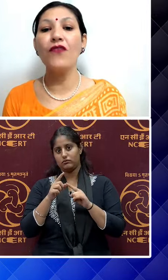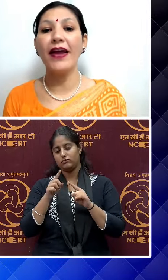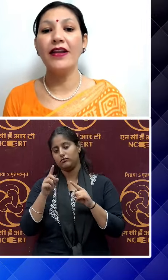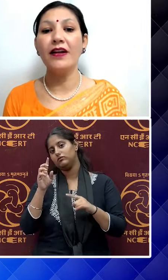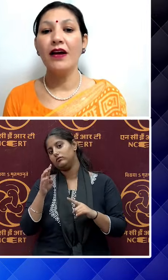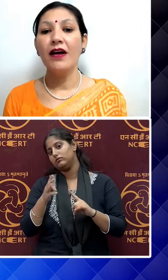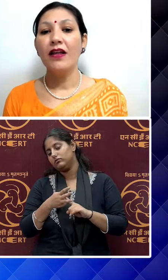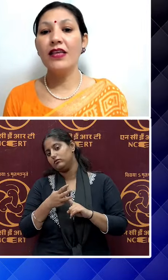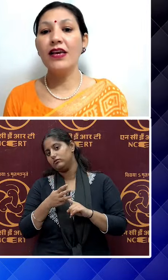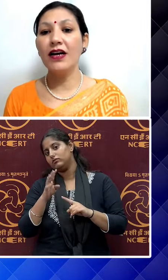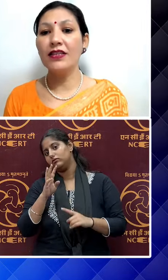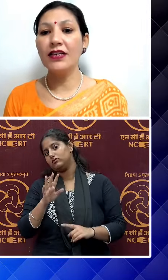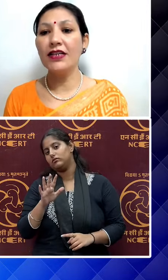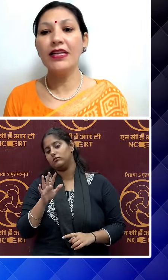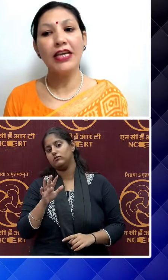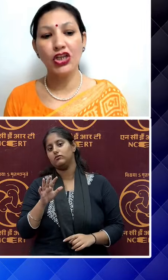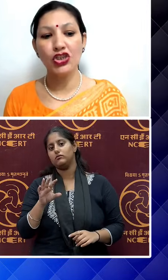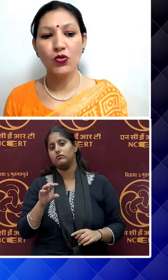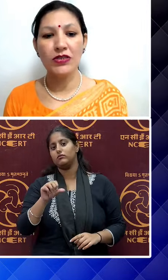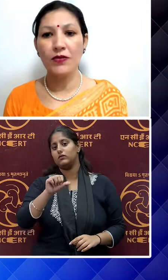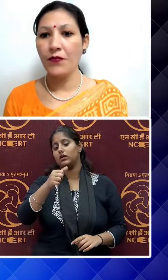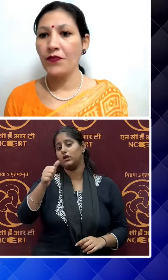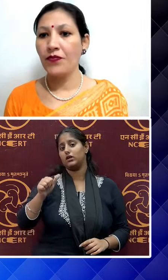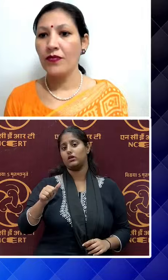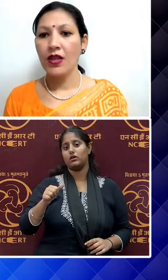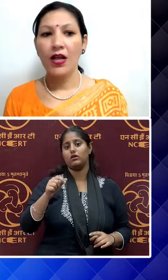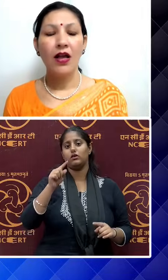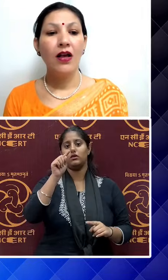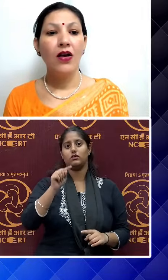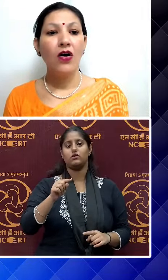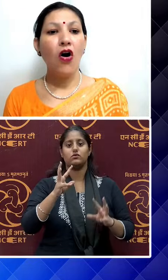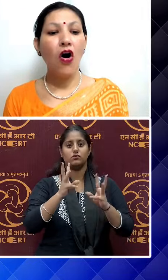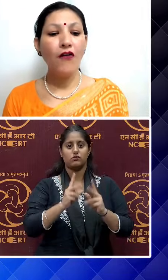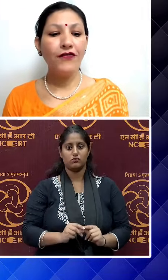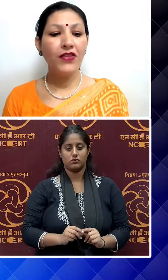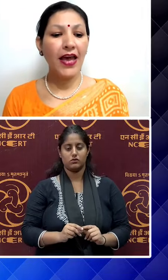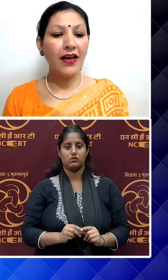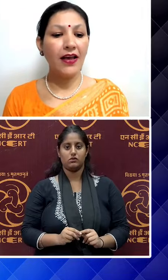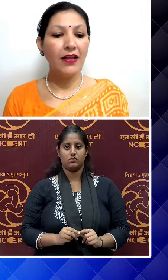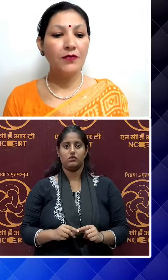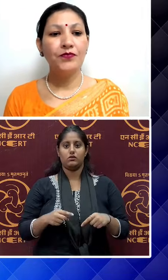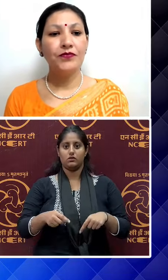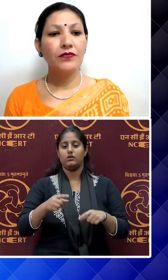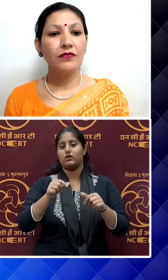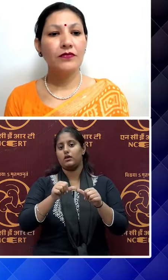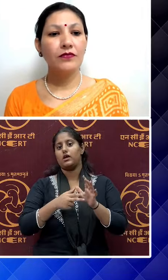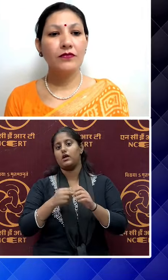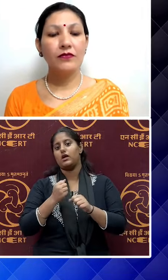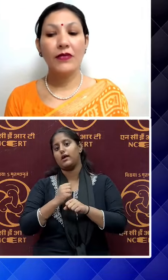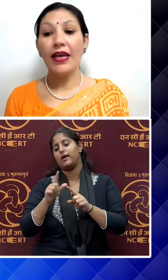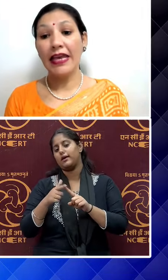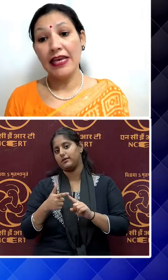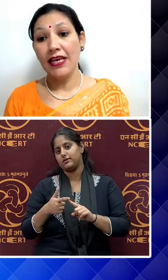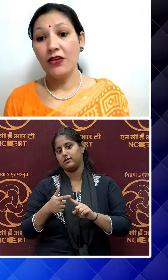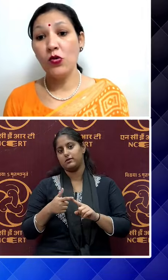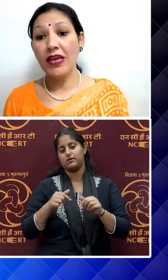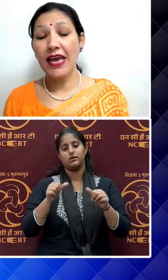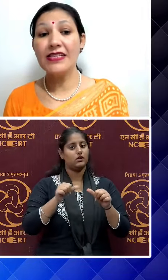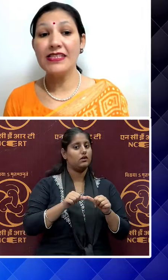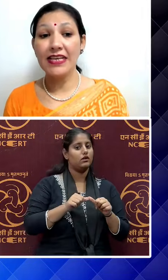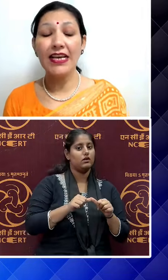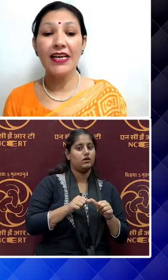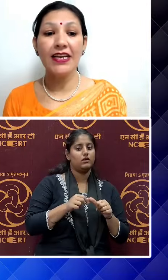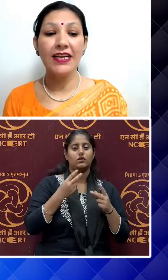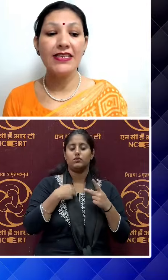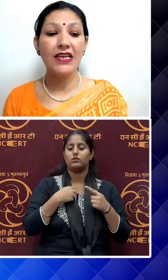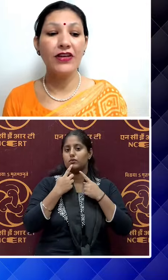to find the other t ratios of the angle A. You can